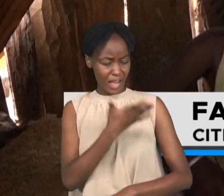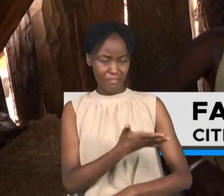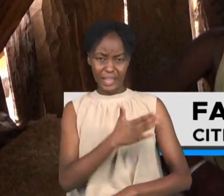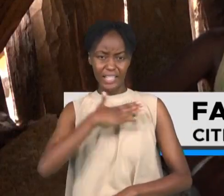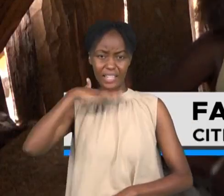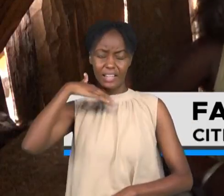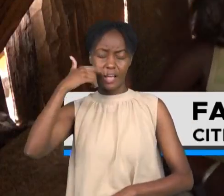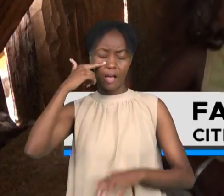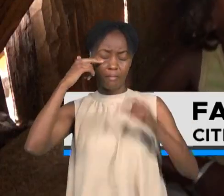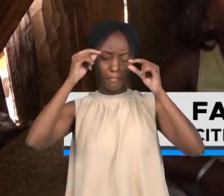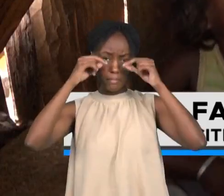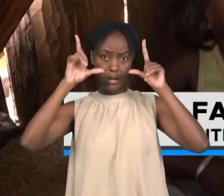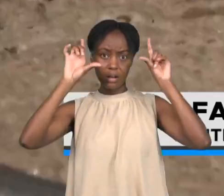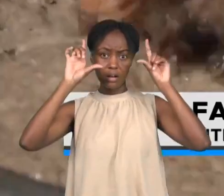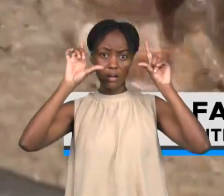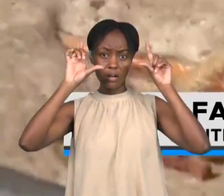open.